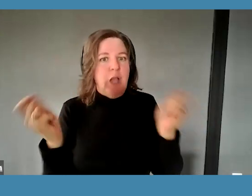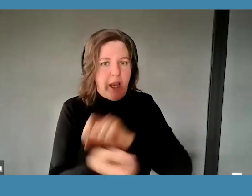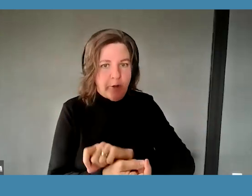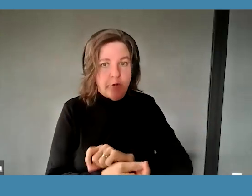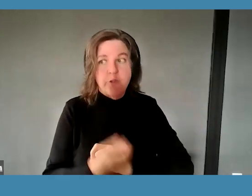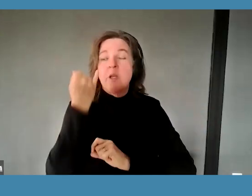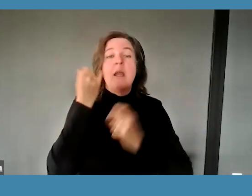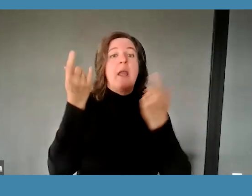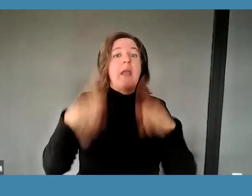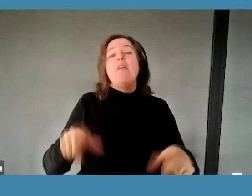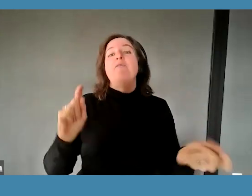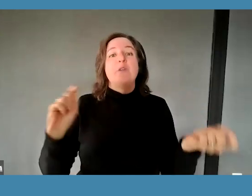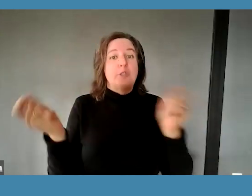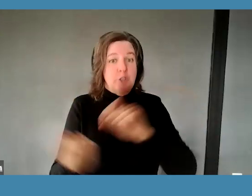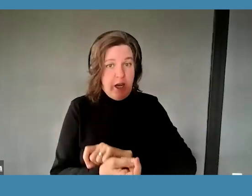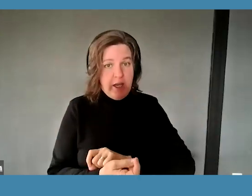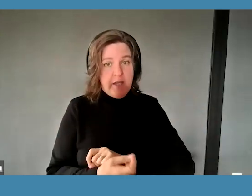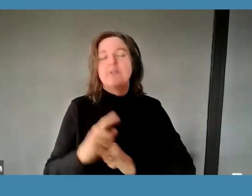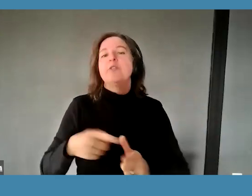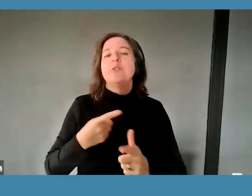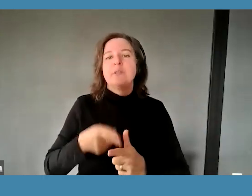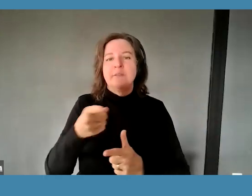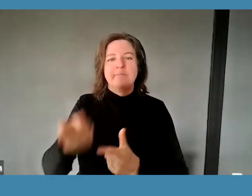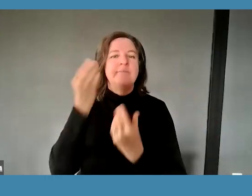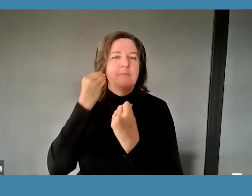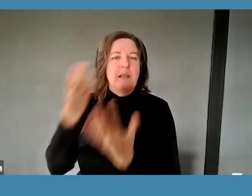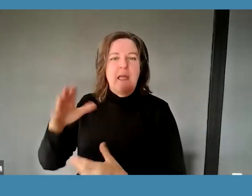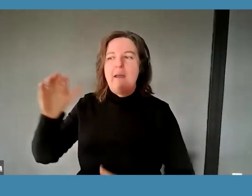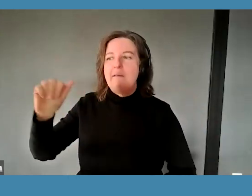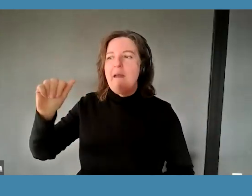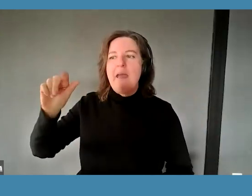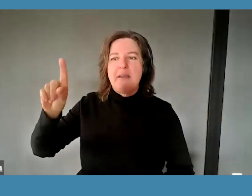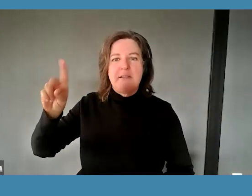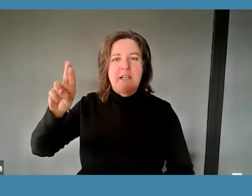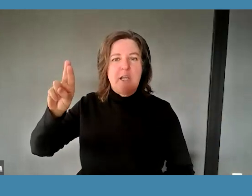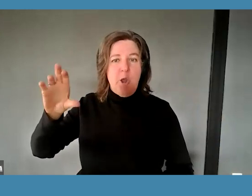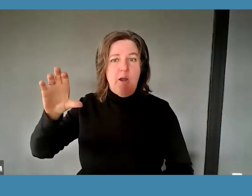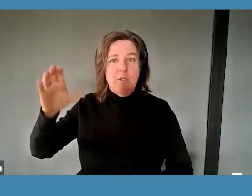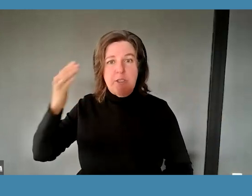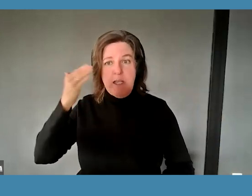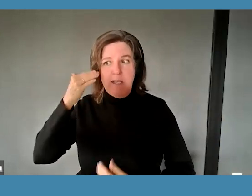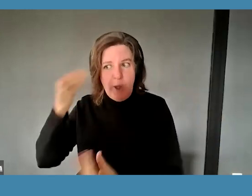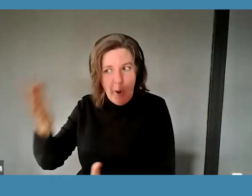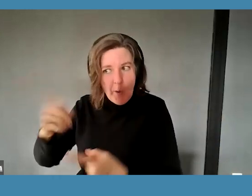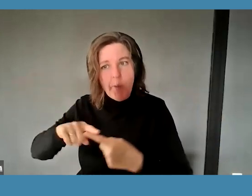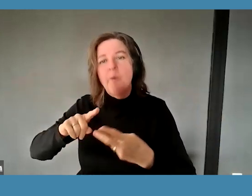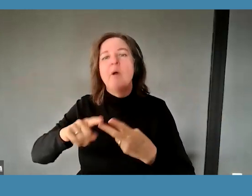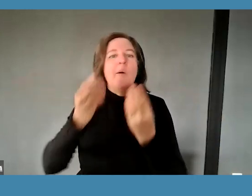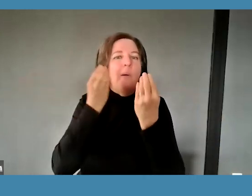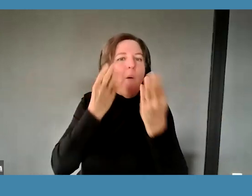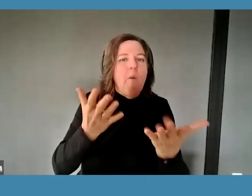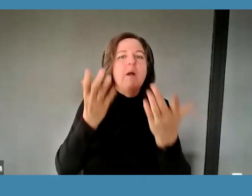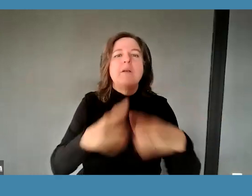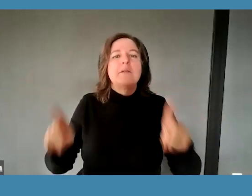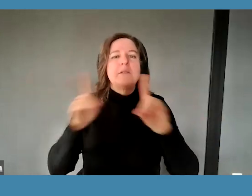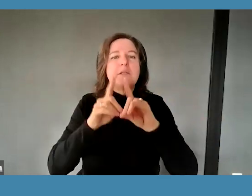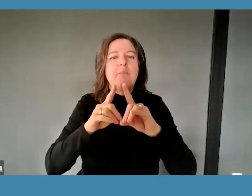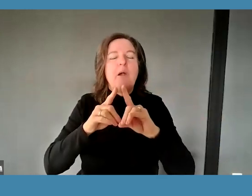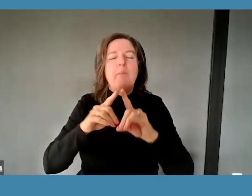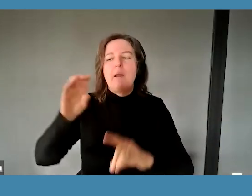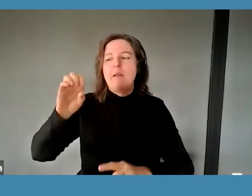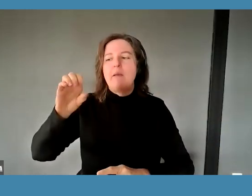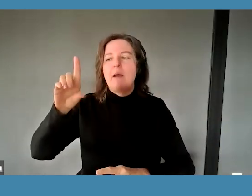change, you want to let the ADRC know. You want to let the Department of Elder Affairs know so that you can be